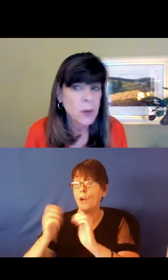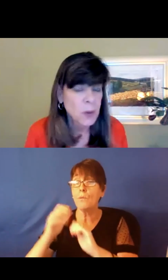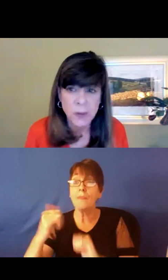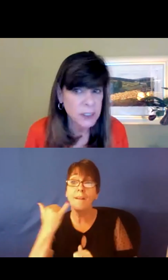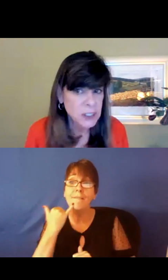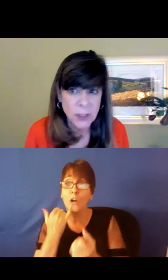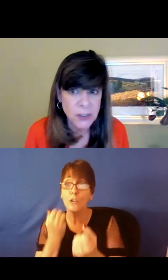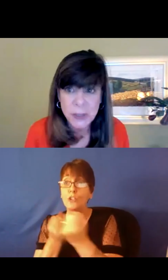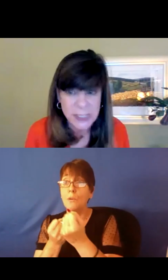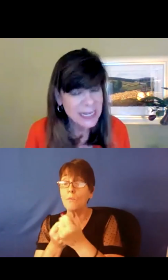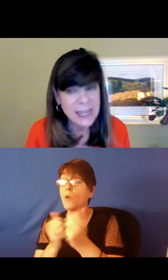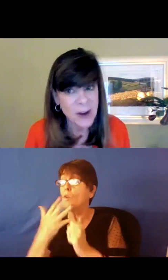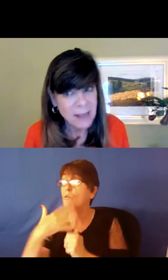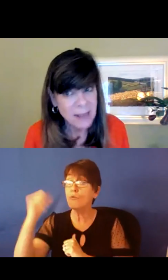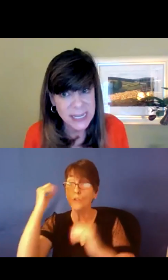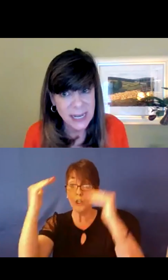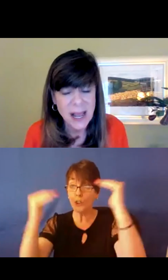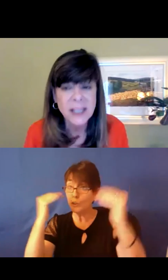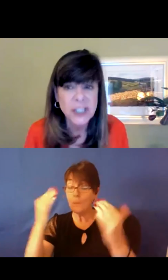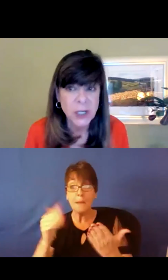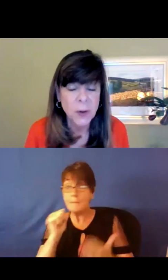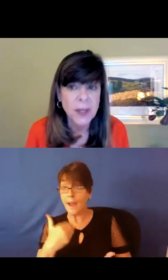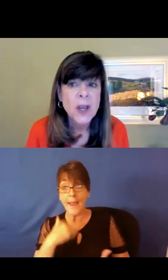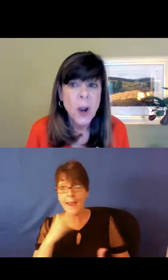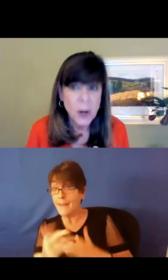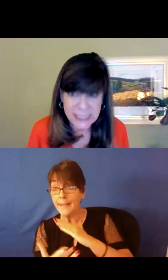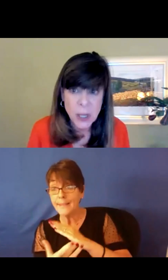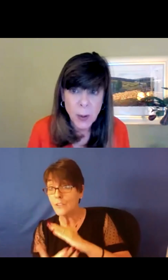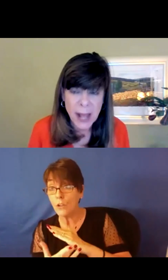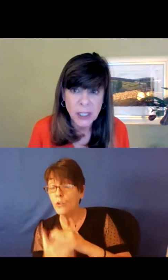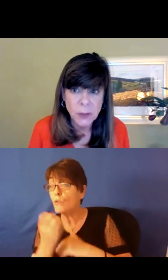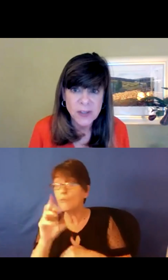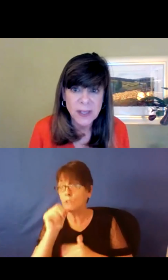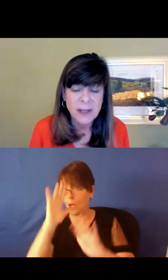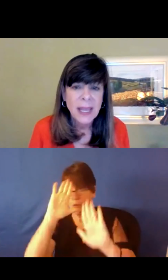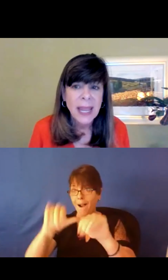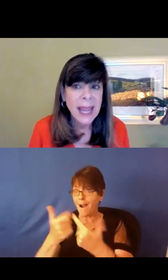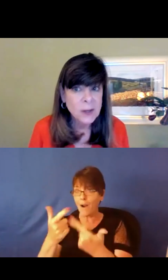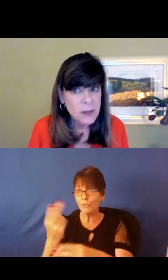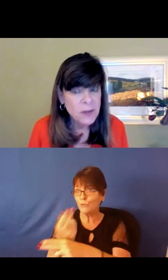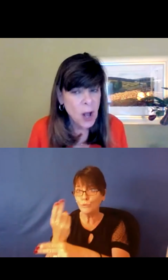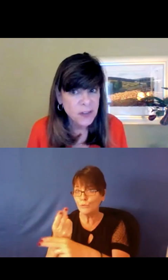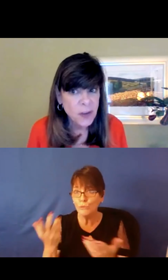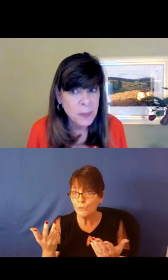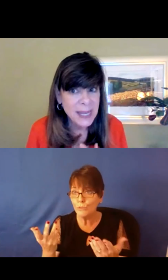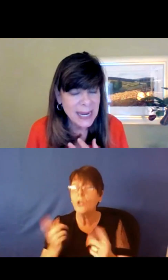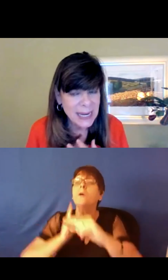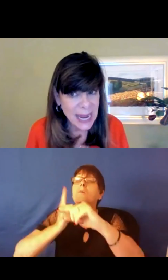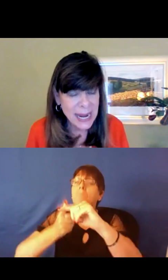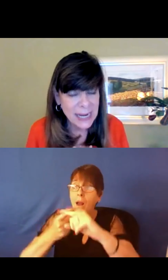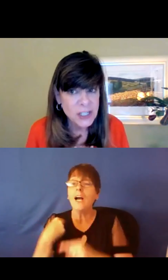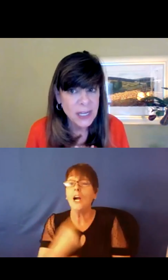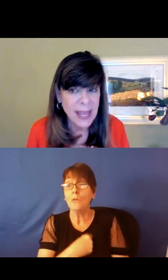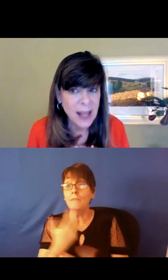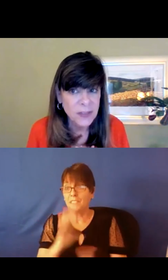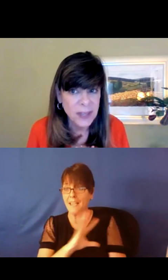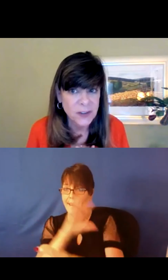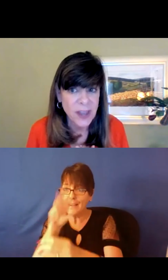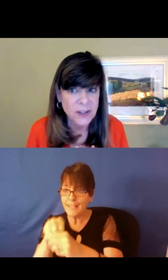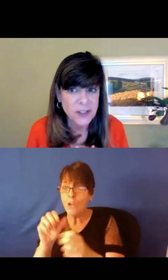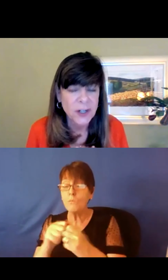supports with older adults who didn't either have the technology or didn't know how to use it. And we've also been engaged